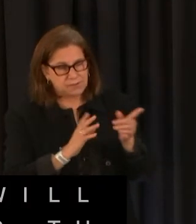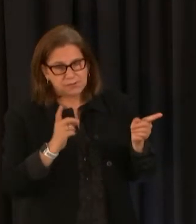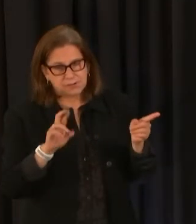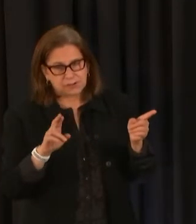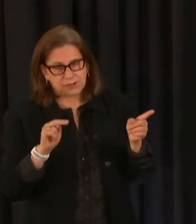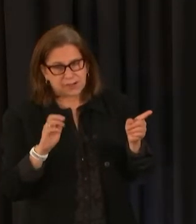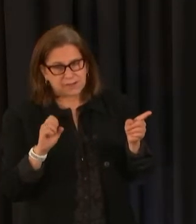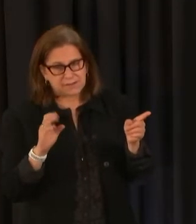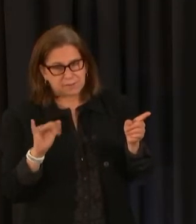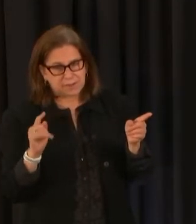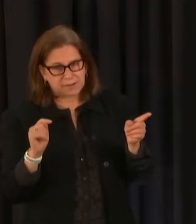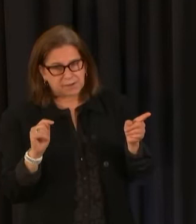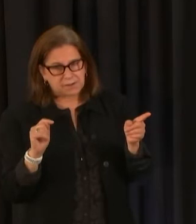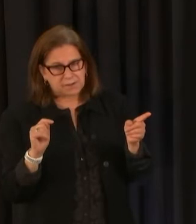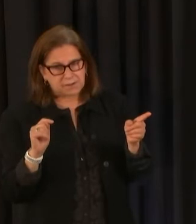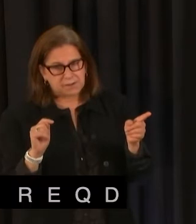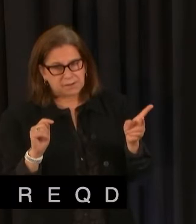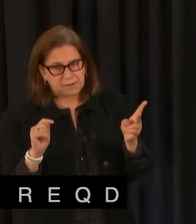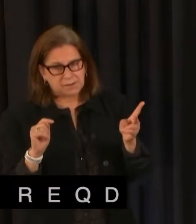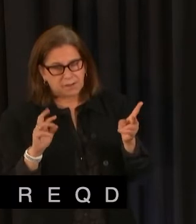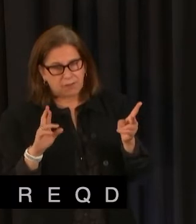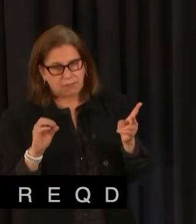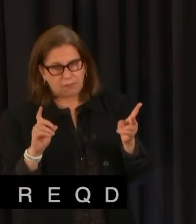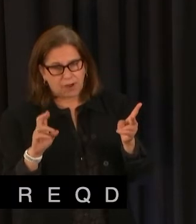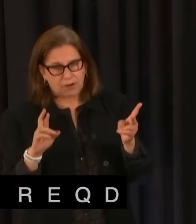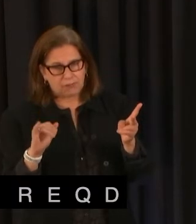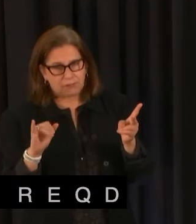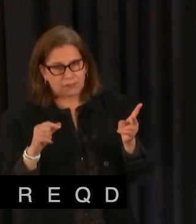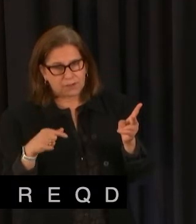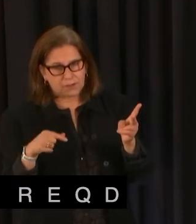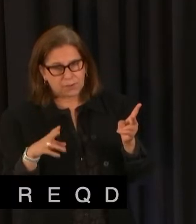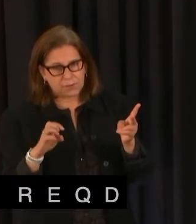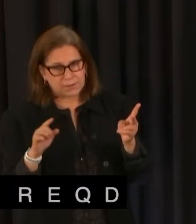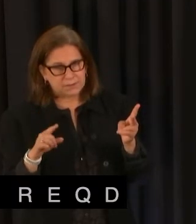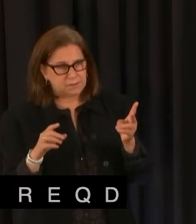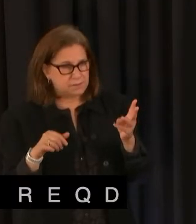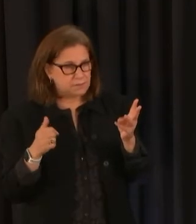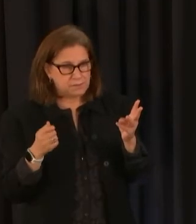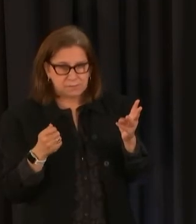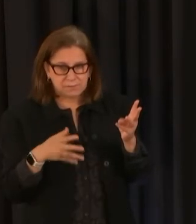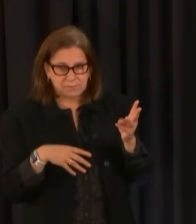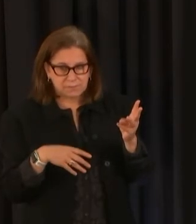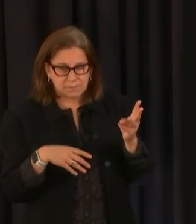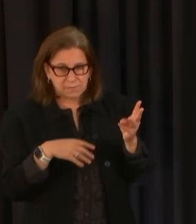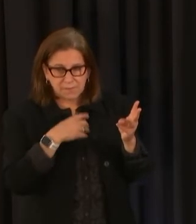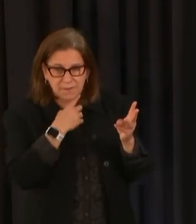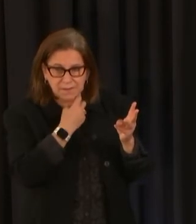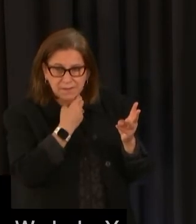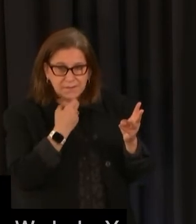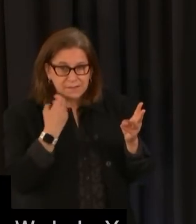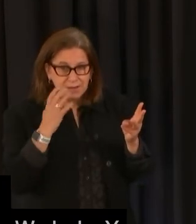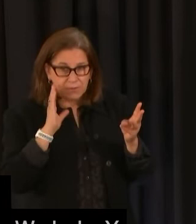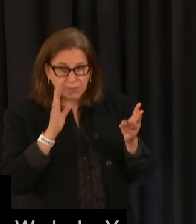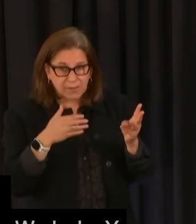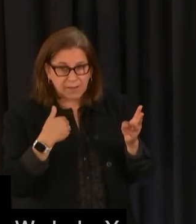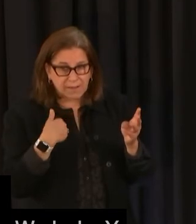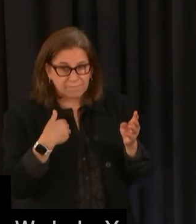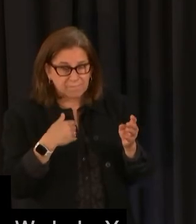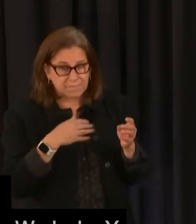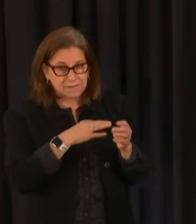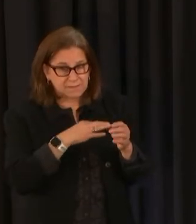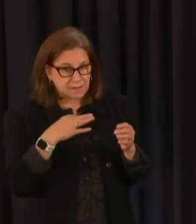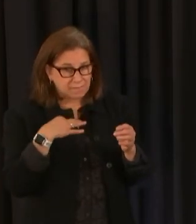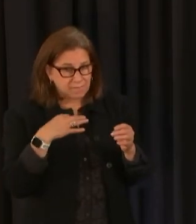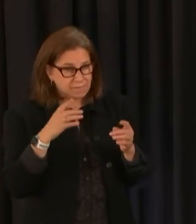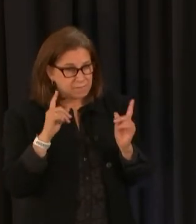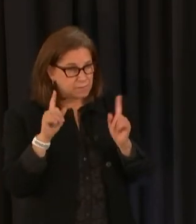Director Rodriguez, and I believe the city administrator as well. Will they all appear at that? Will you have your executive staff show up for that